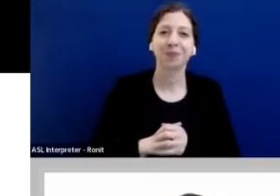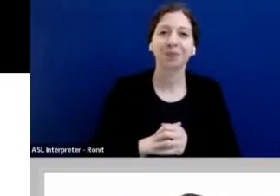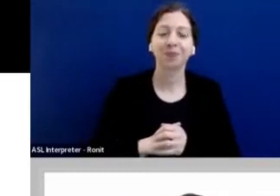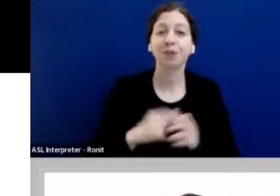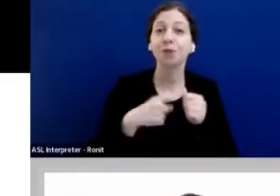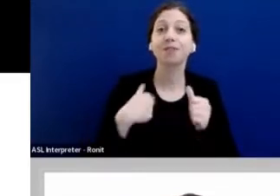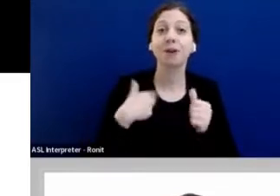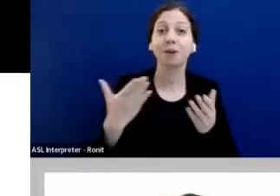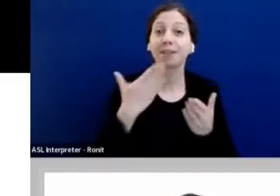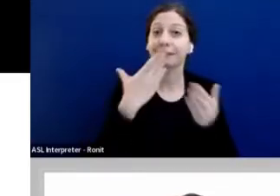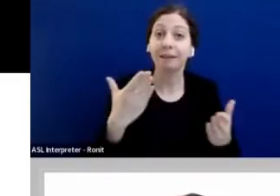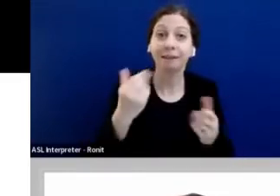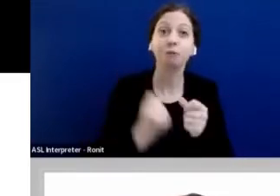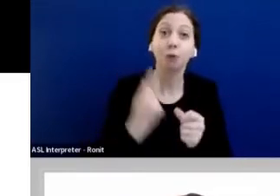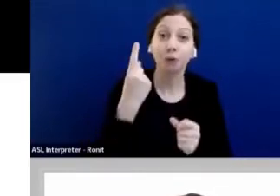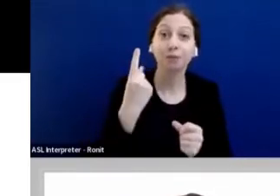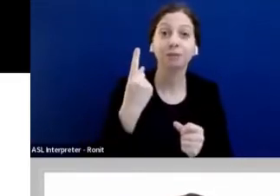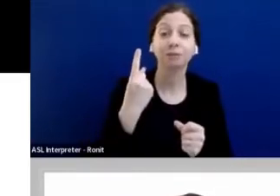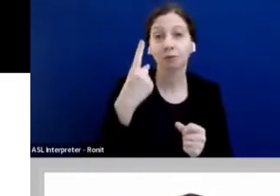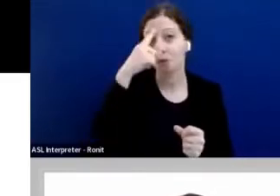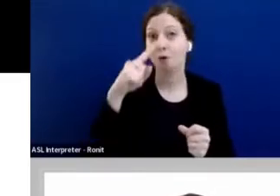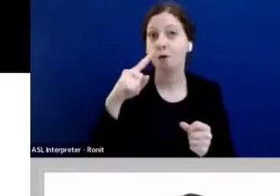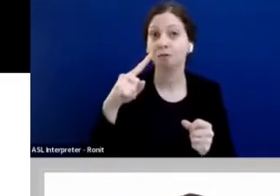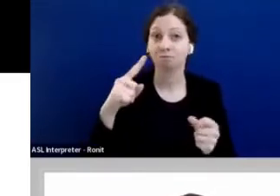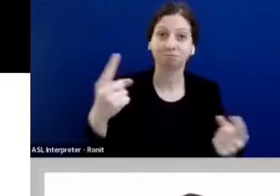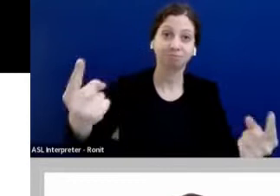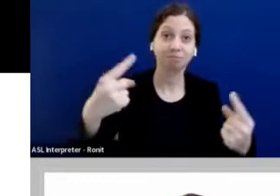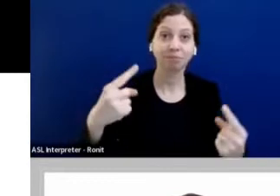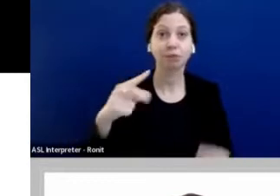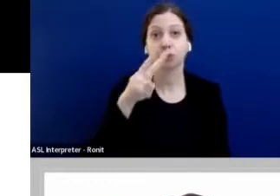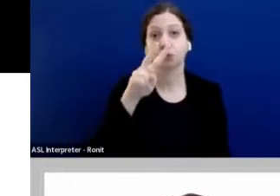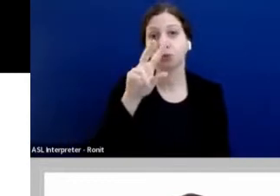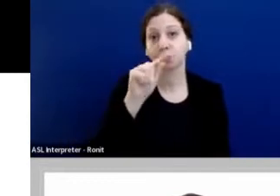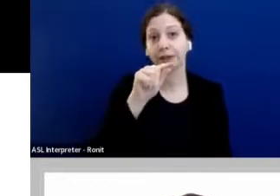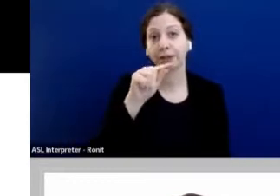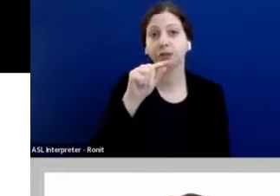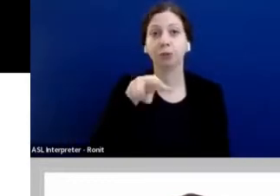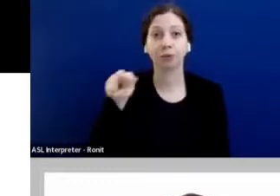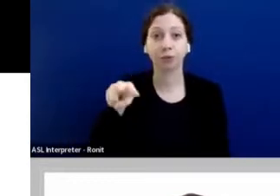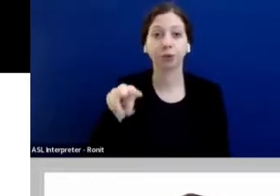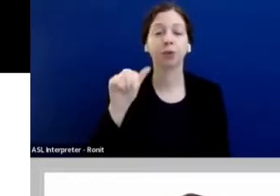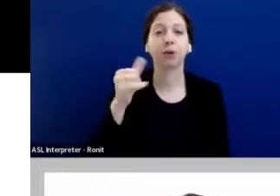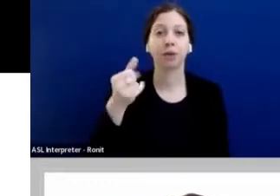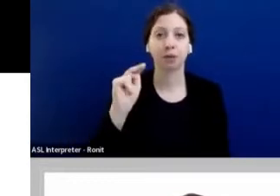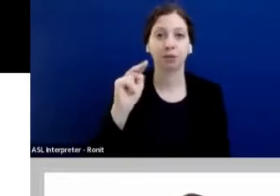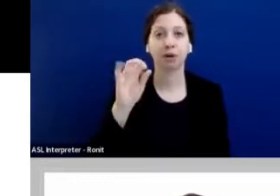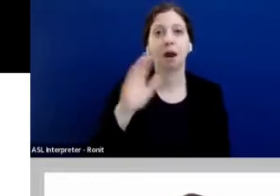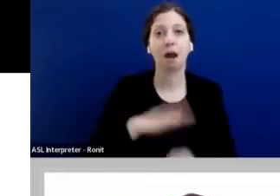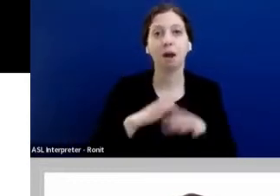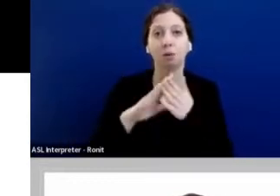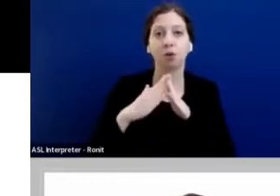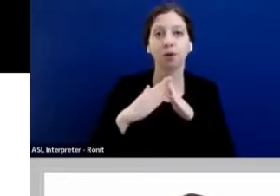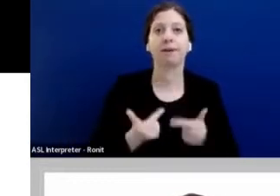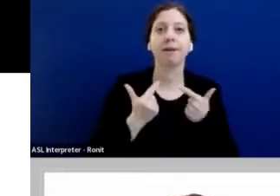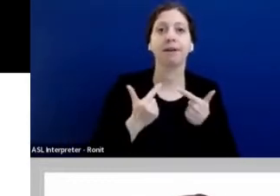First of all, I want to thank everyone for attending the 2022 Administration on Community Living